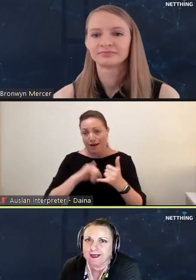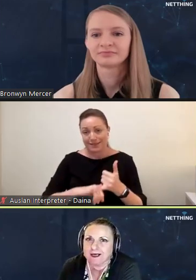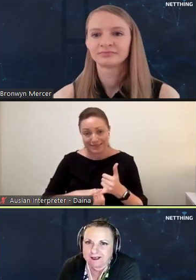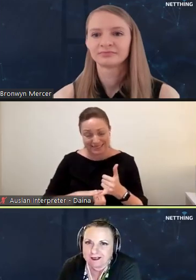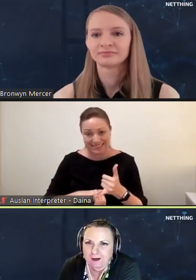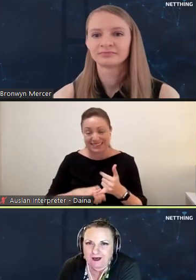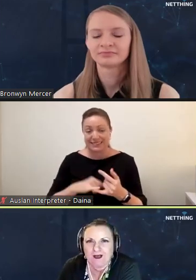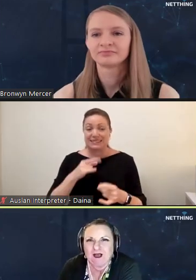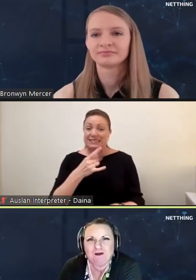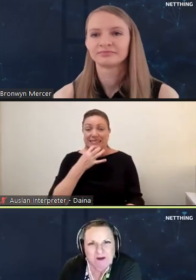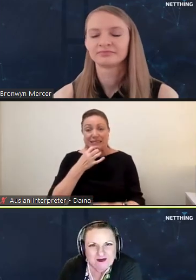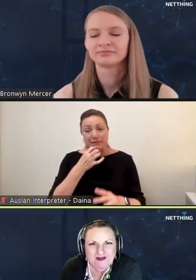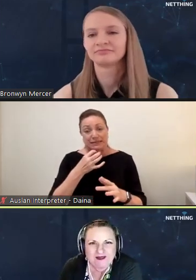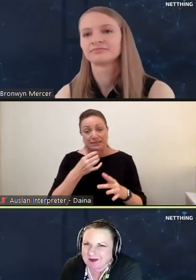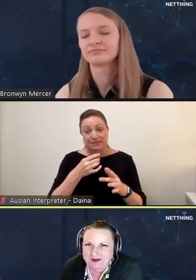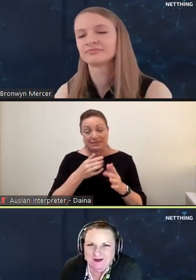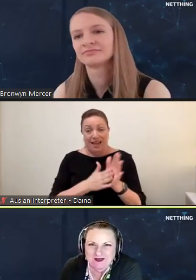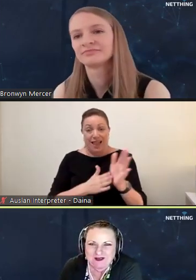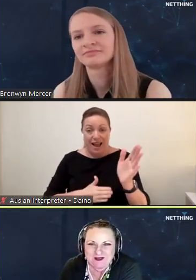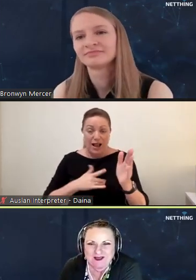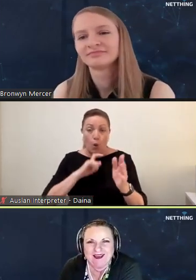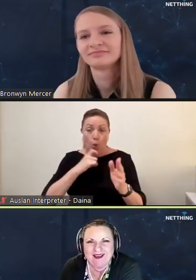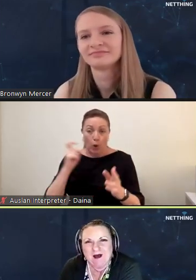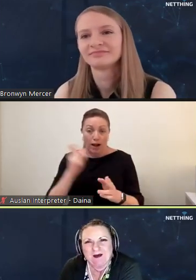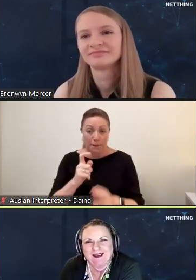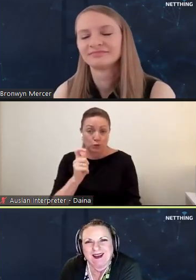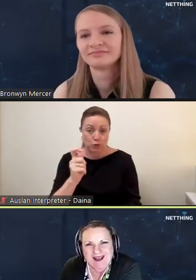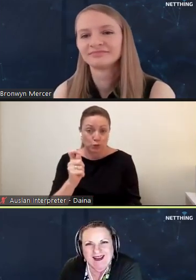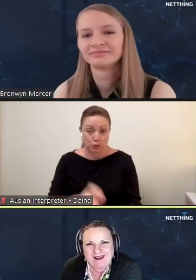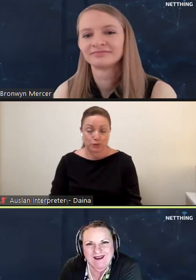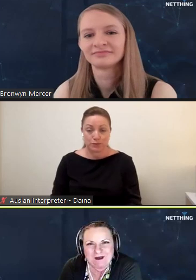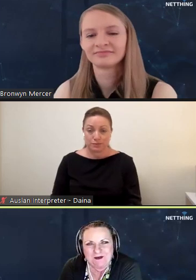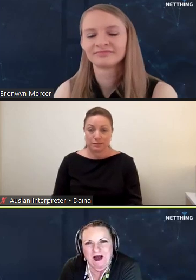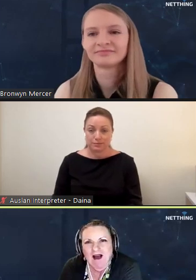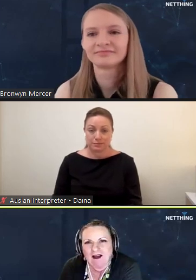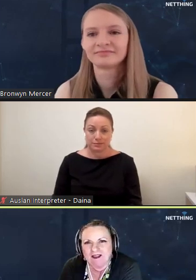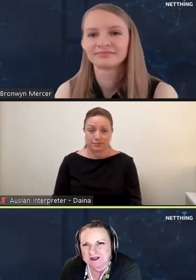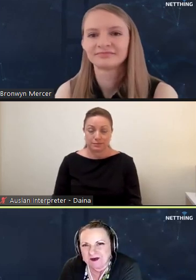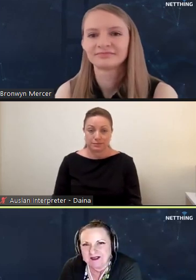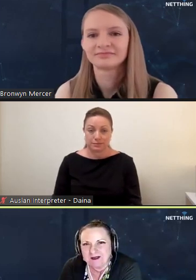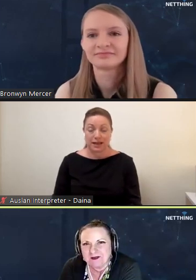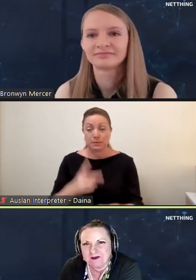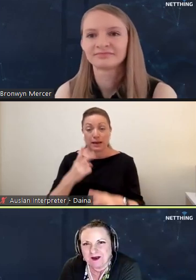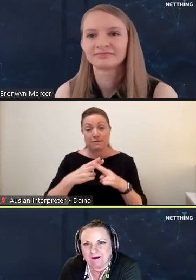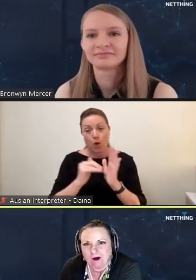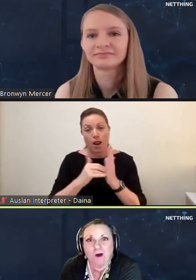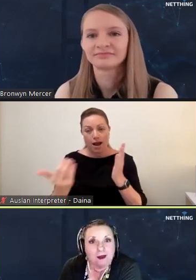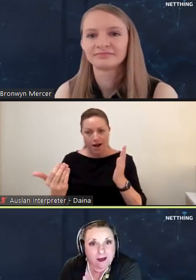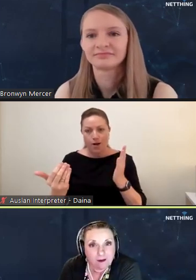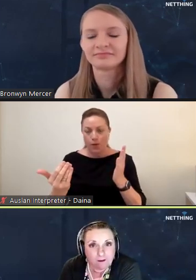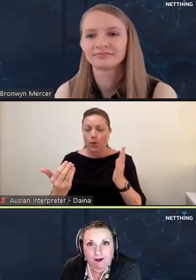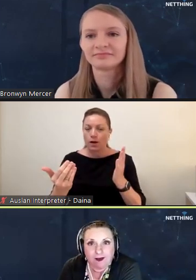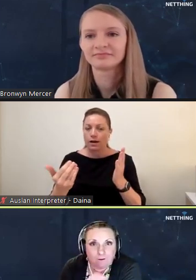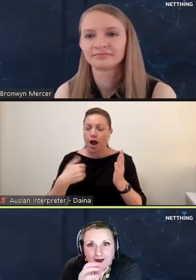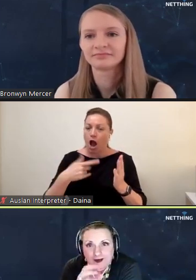slight delay. He is coming. He'll be with us very, very shortly. But in the interim, I just wanted to